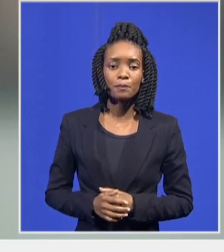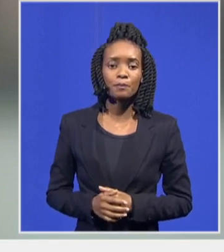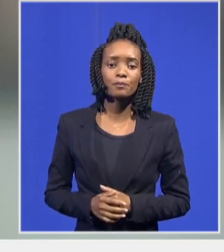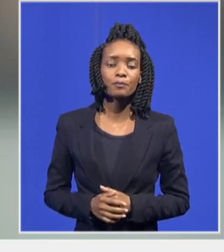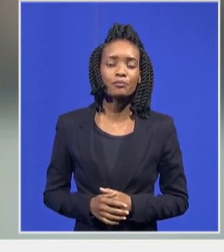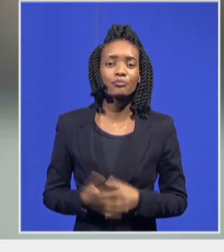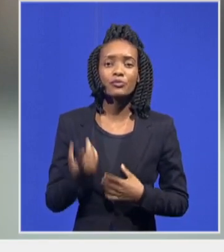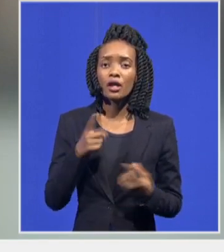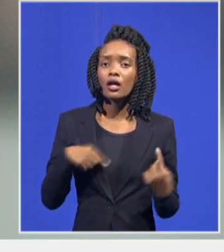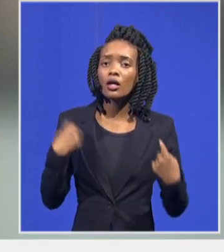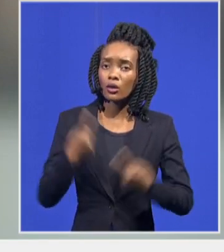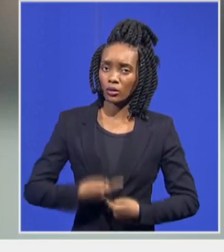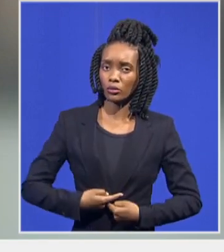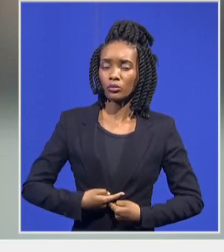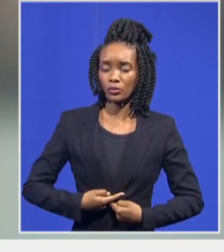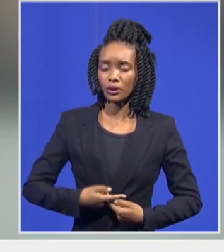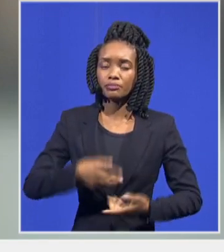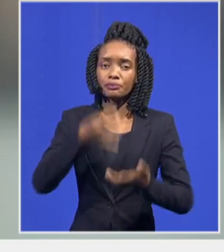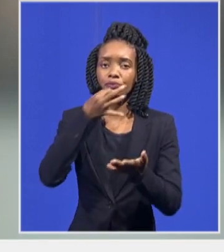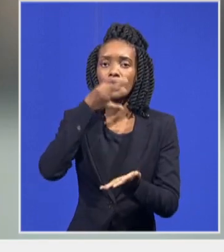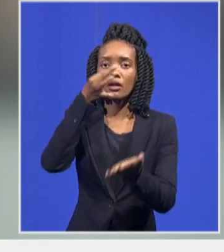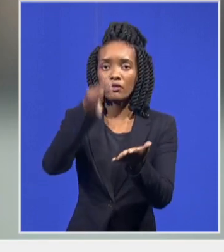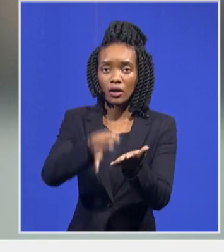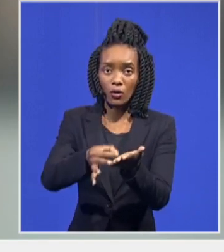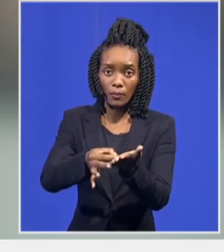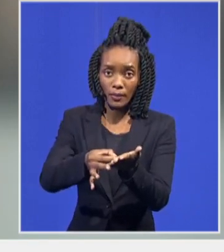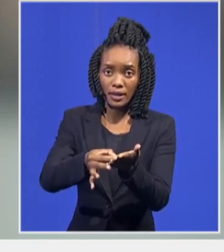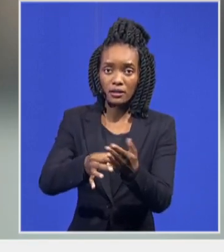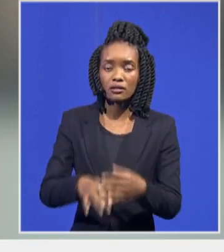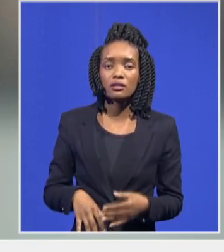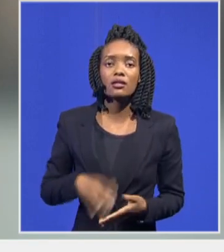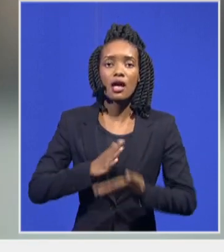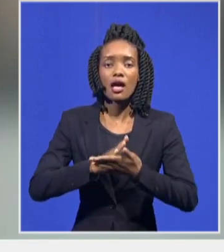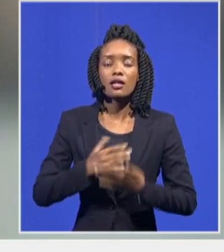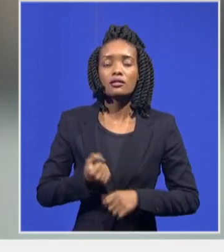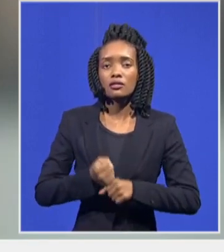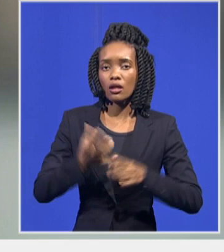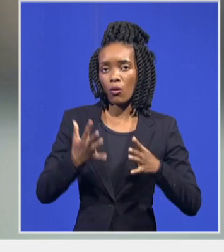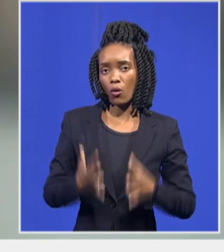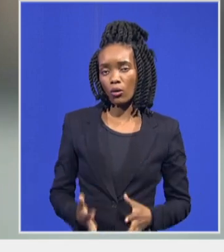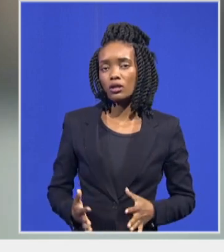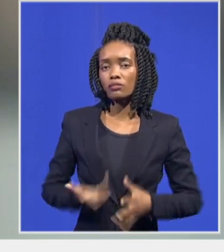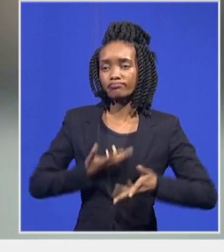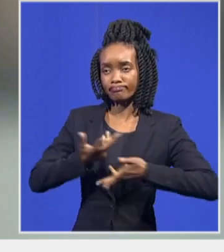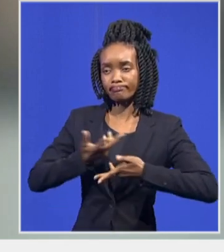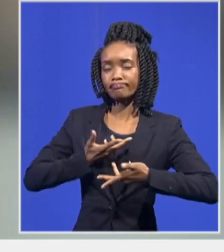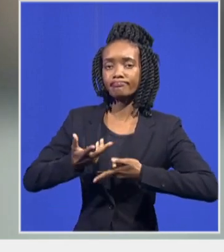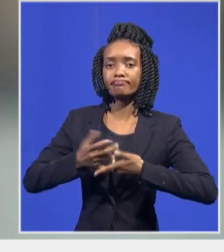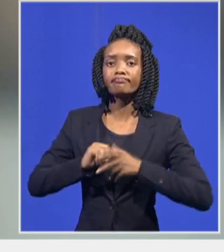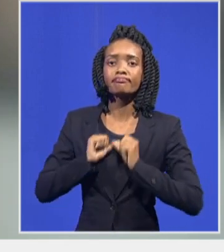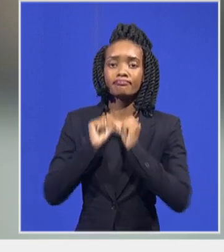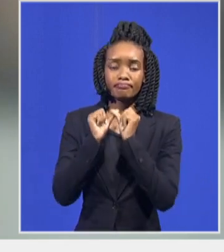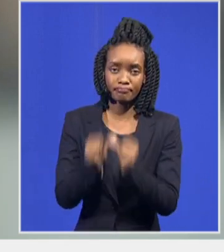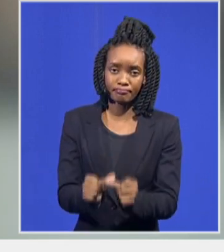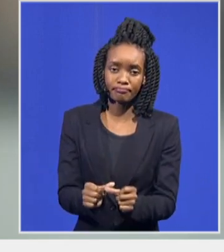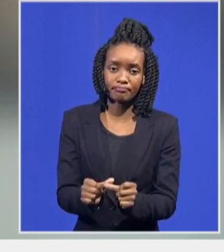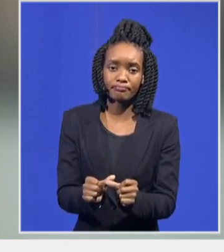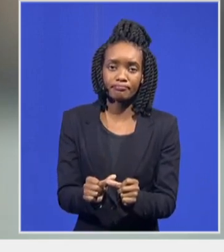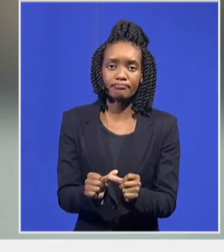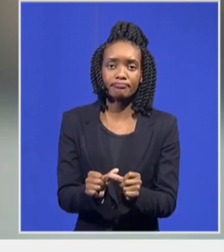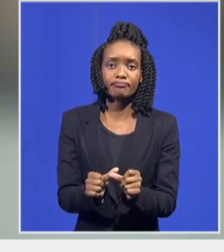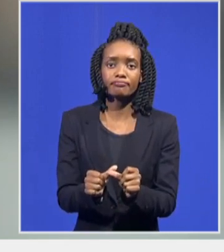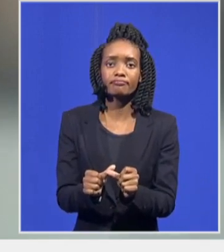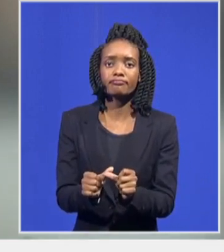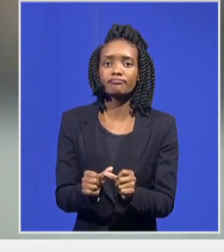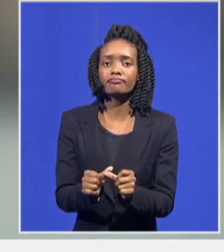And we recommend that, stakeholder engagement continues, even as we